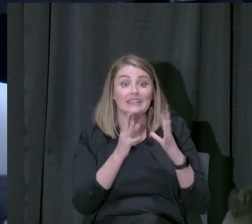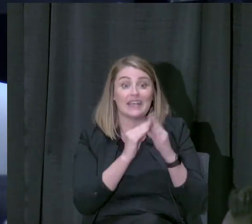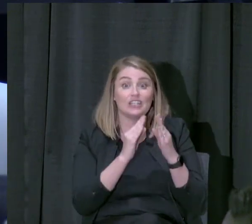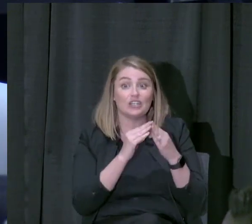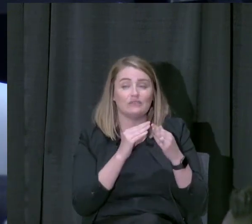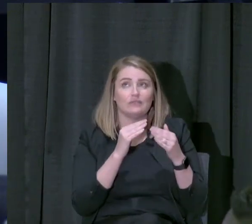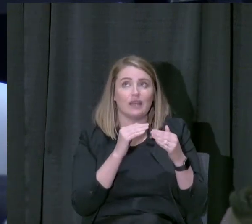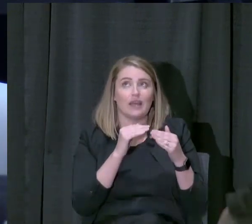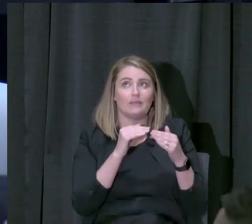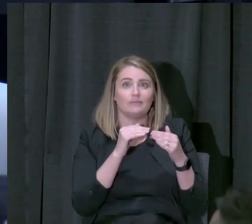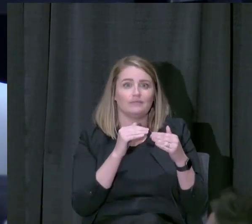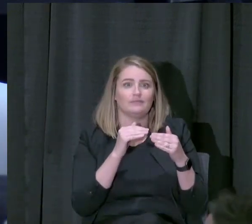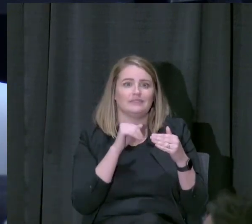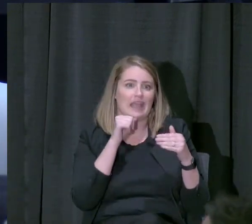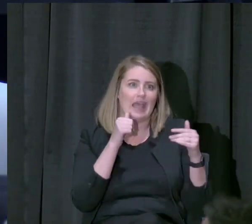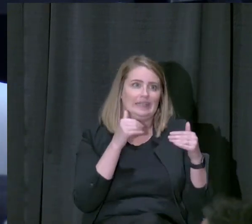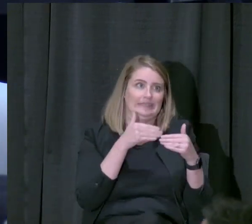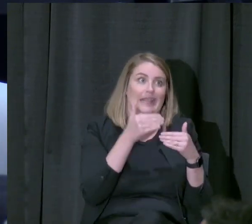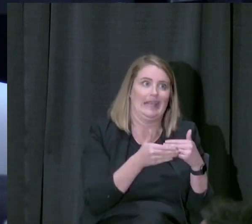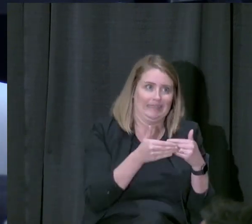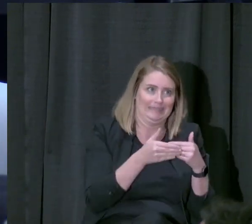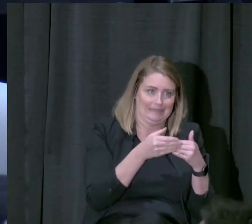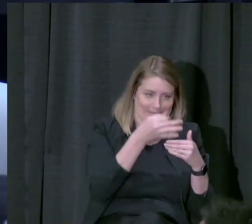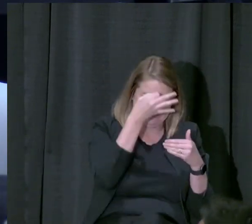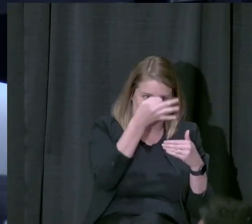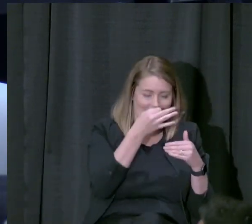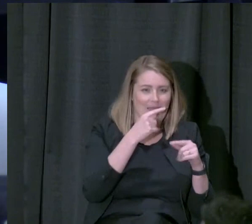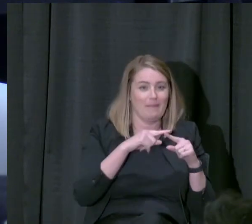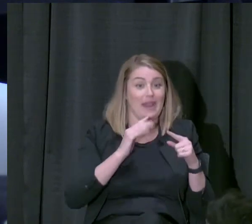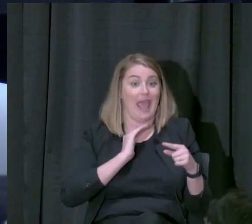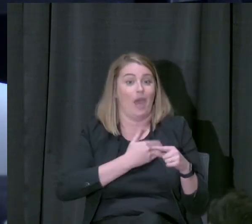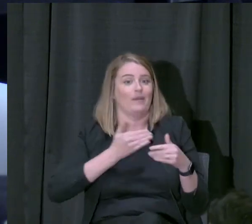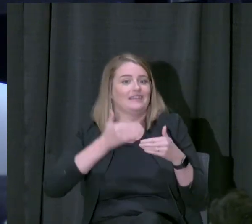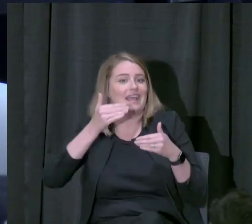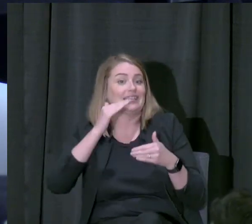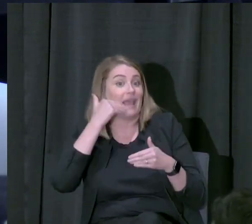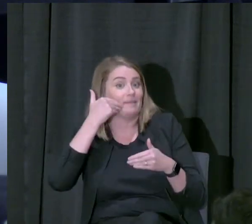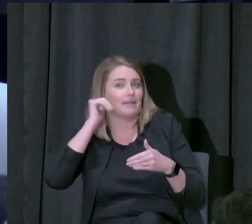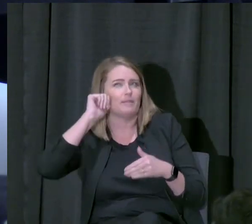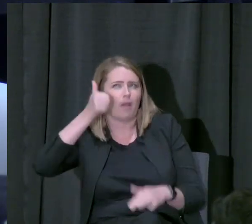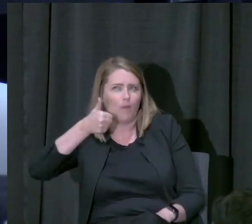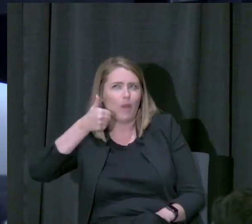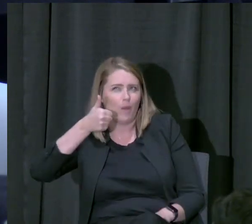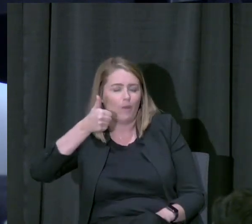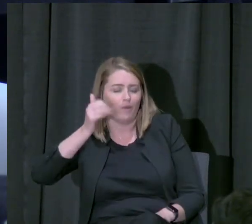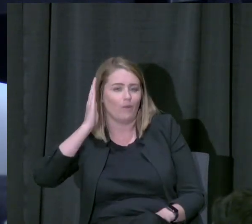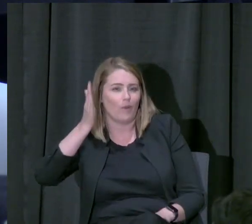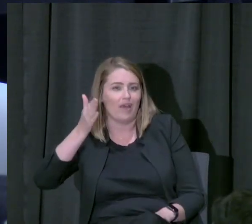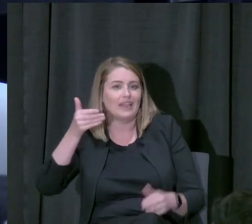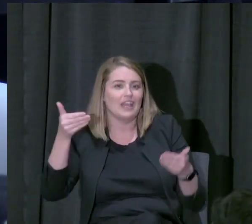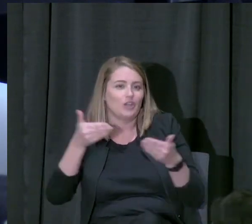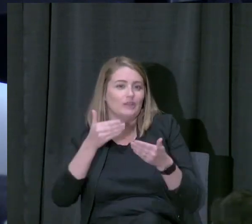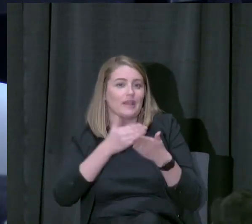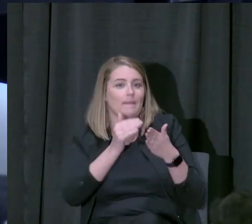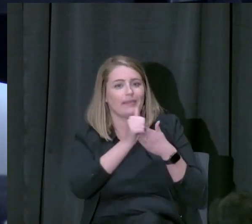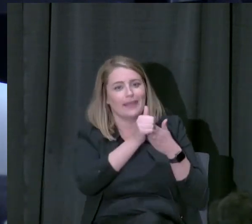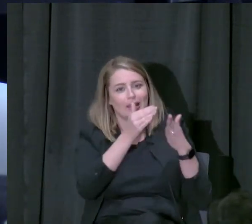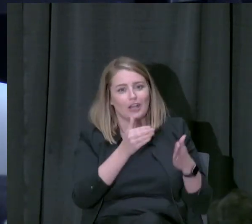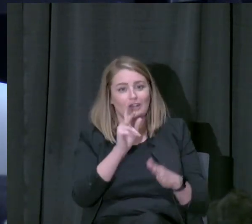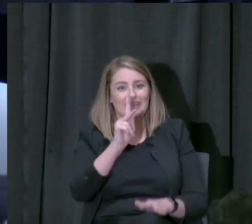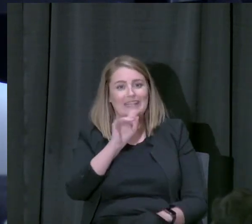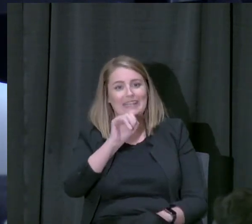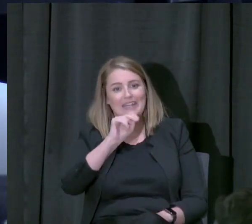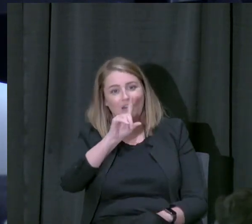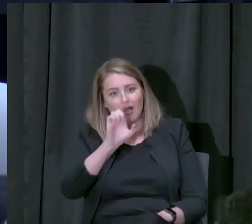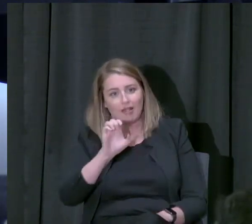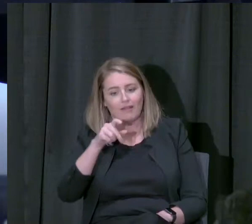not the next session coming right up, but in our next Amazon session, which is tomorrow, we'll be introducing some leaders from Kindle and